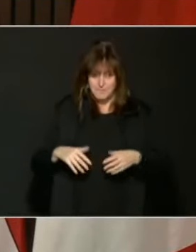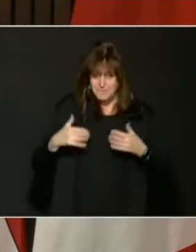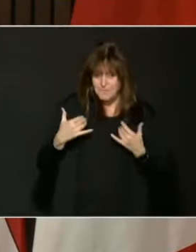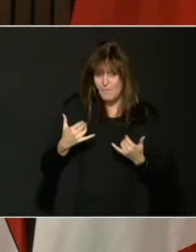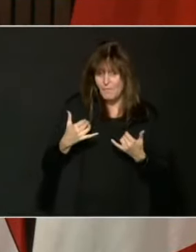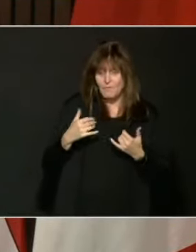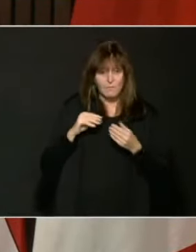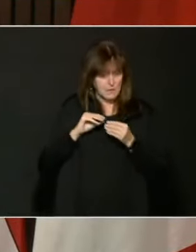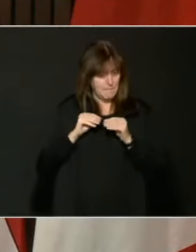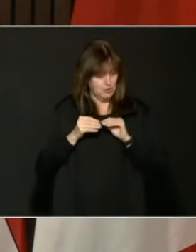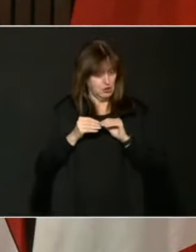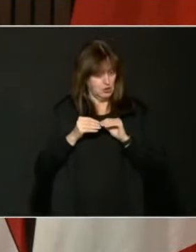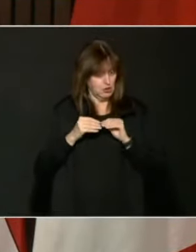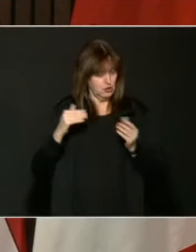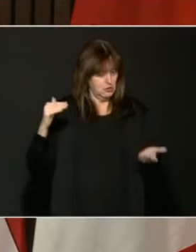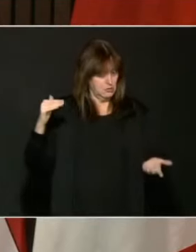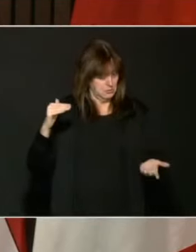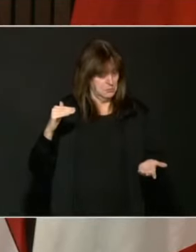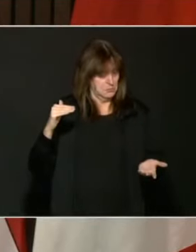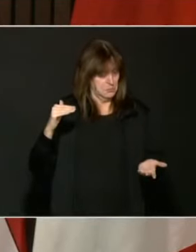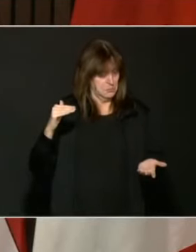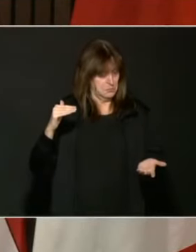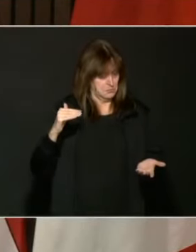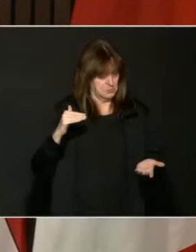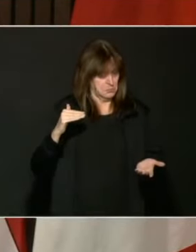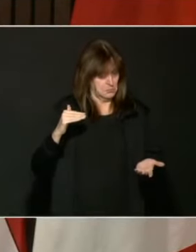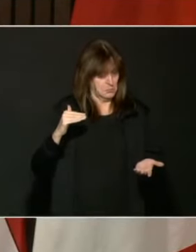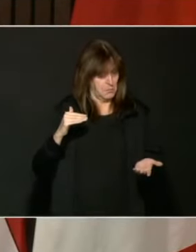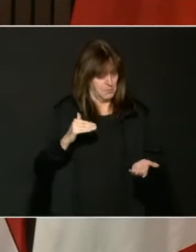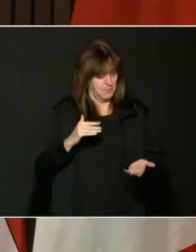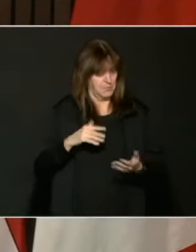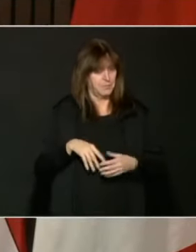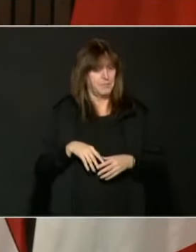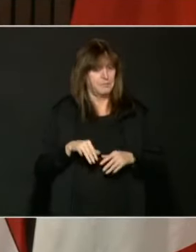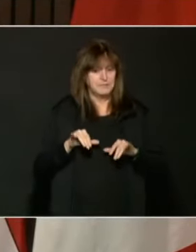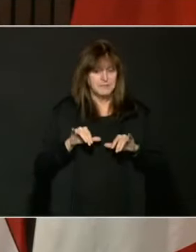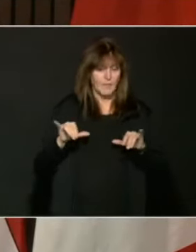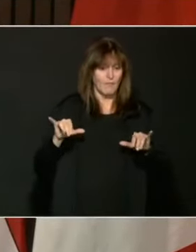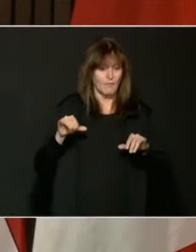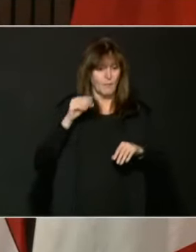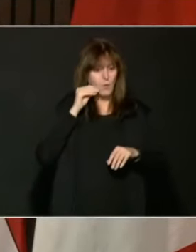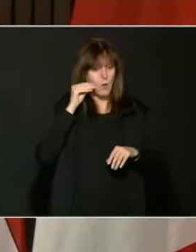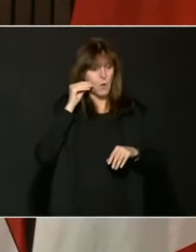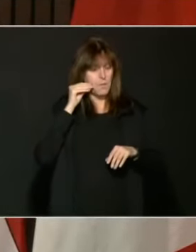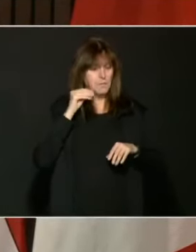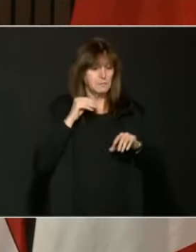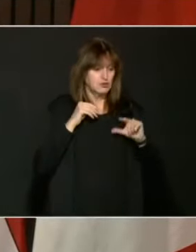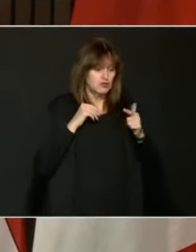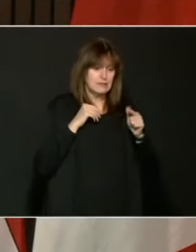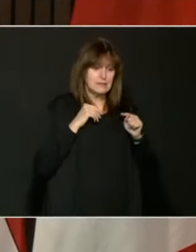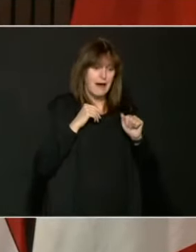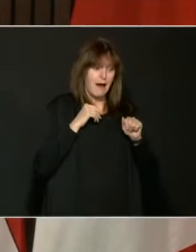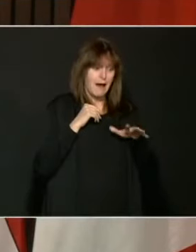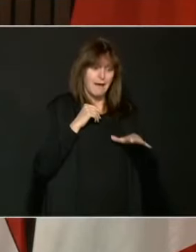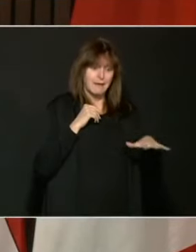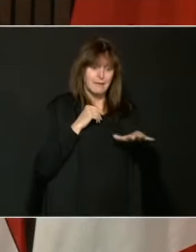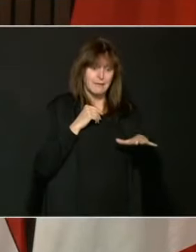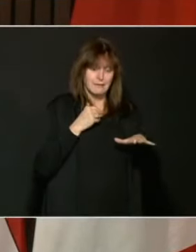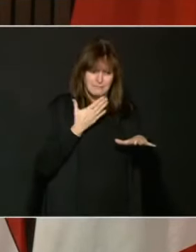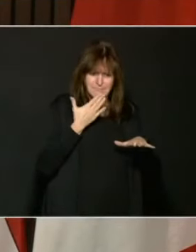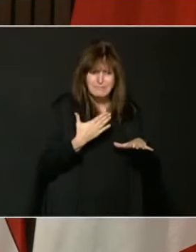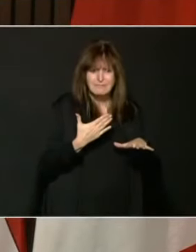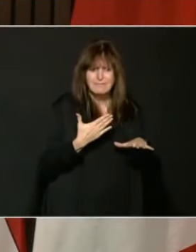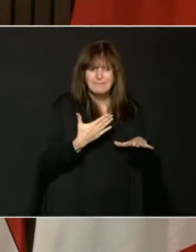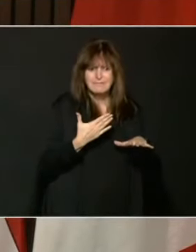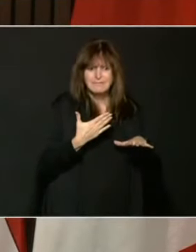and the extended stay-at-home order in the GTA has been a powerful protection against more rapid growth. But the first dangers are